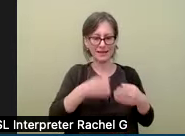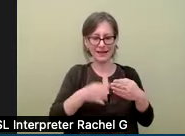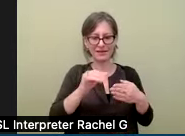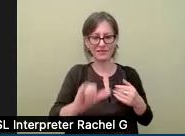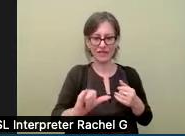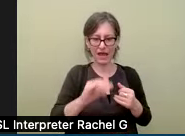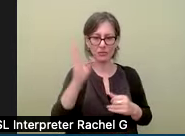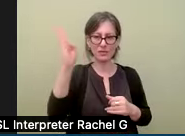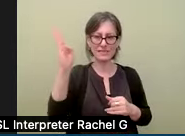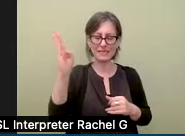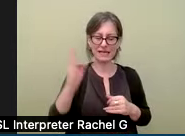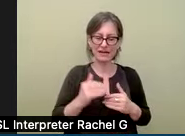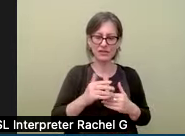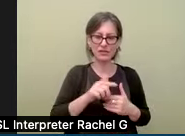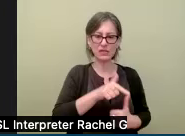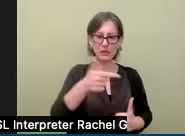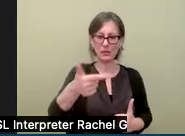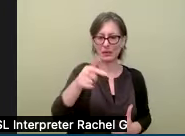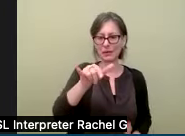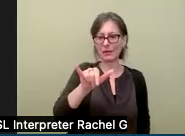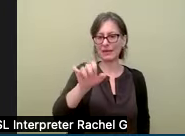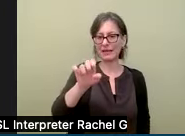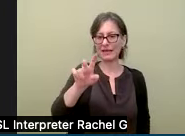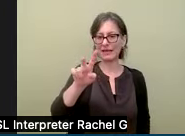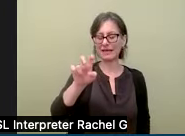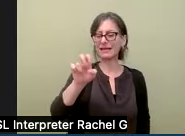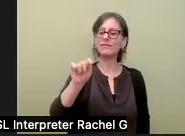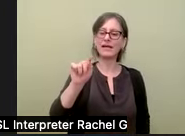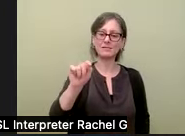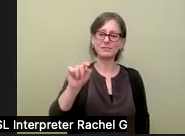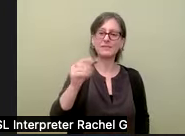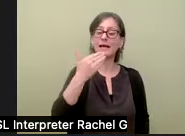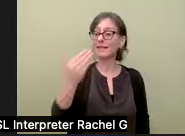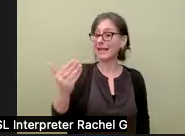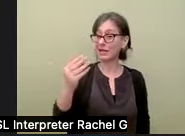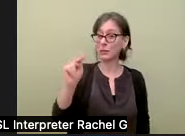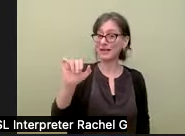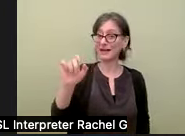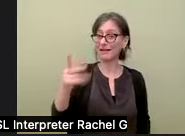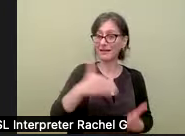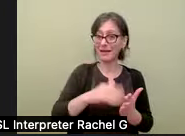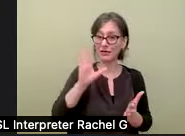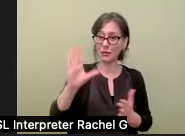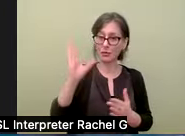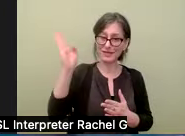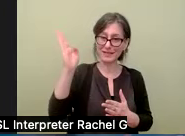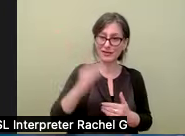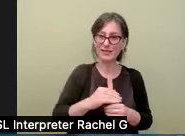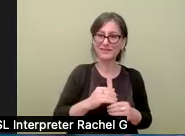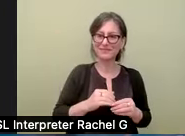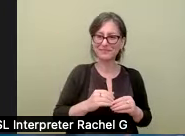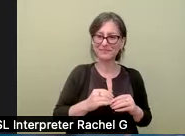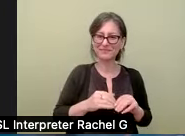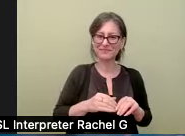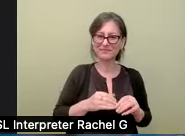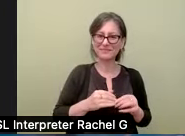presentation. So I'd like to turn over to, again, well, first of all, again, thank you, Nick, for your presentation. And we're